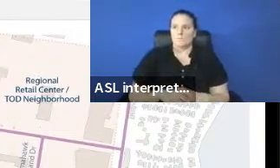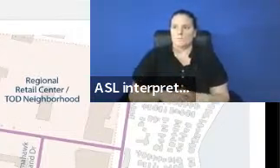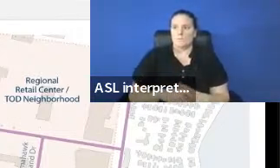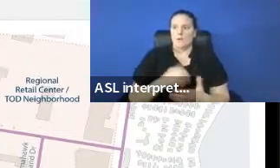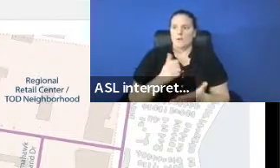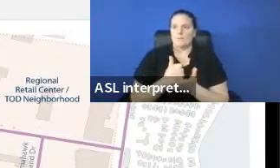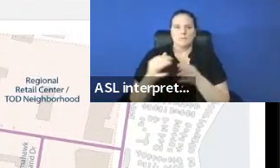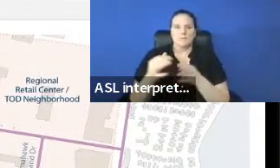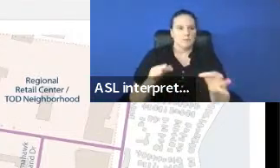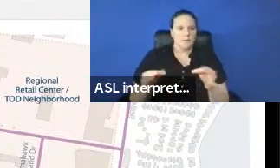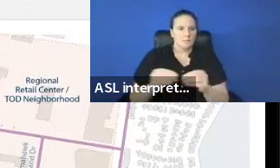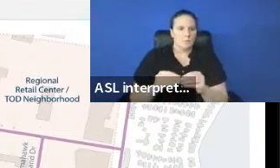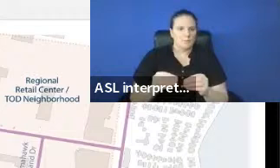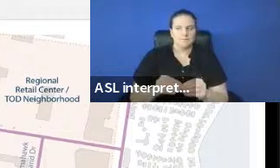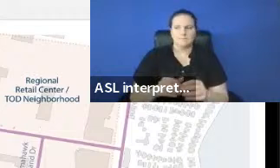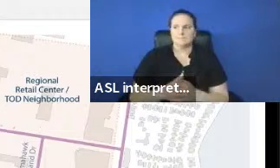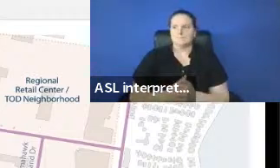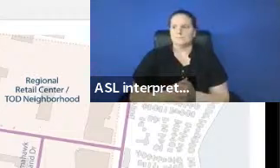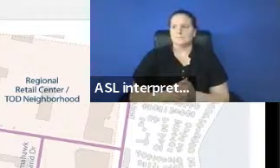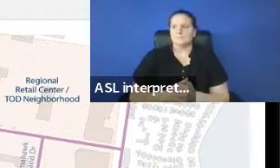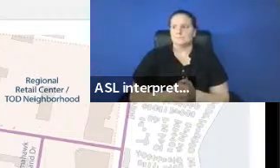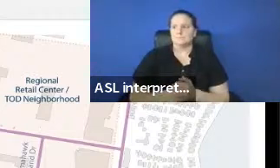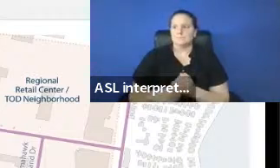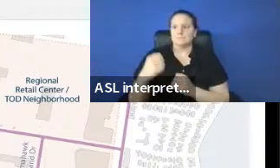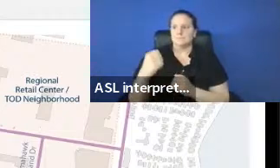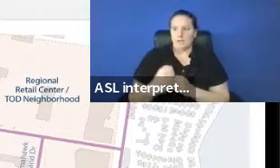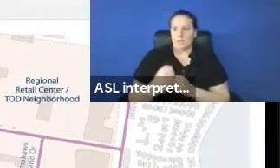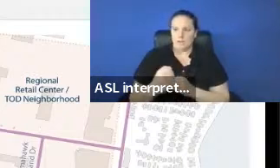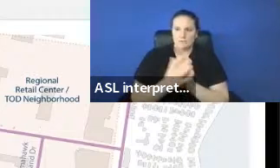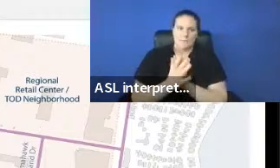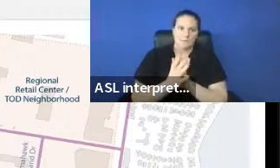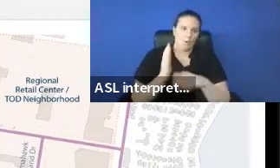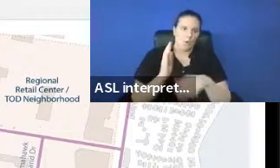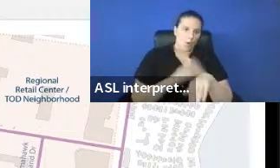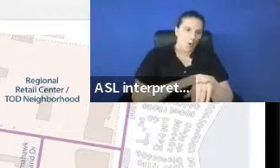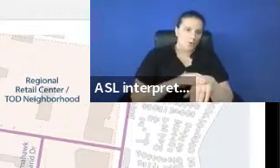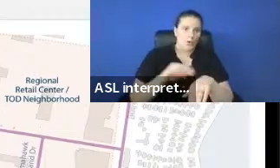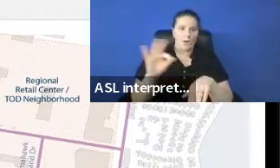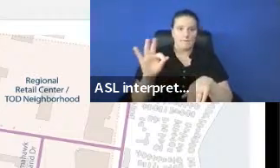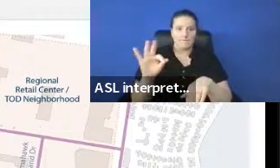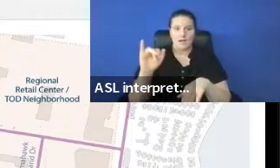it. So southbound traffic coming on or off of I-5